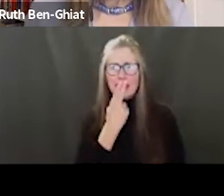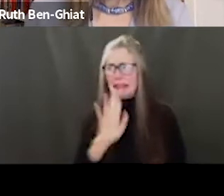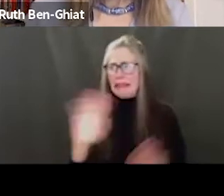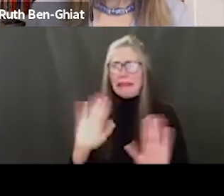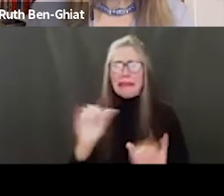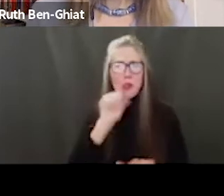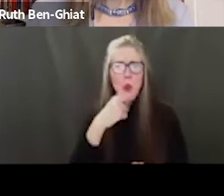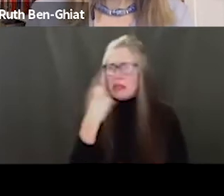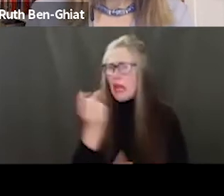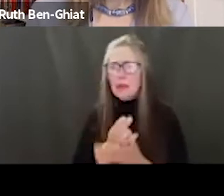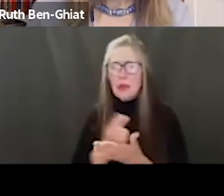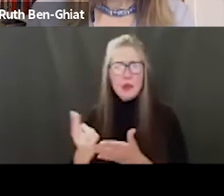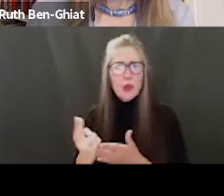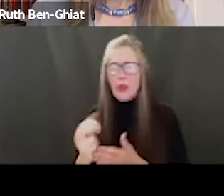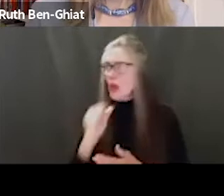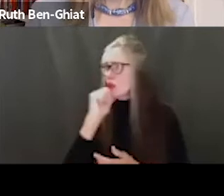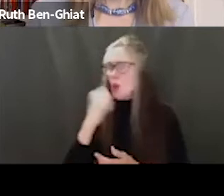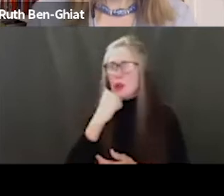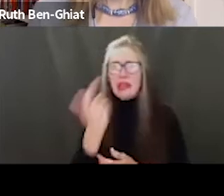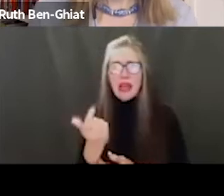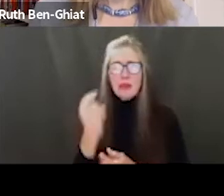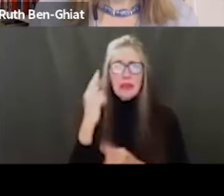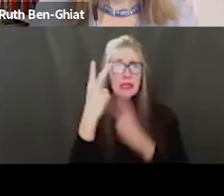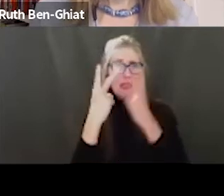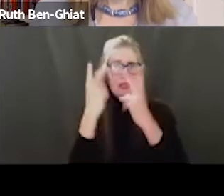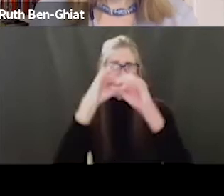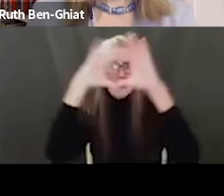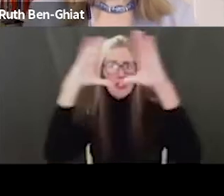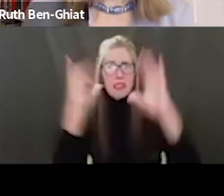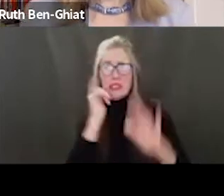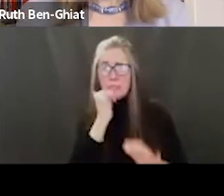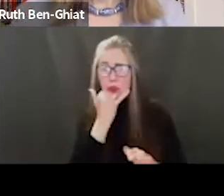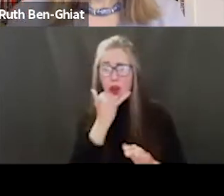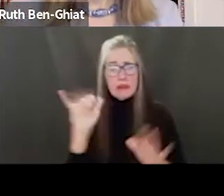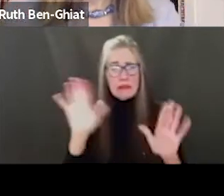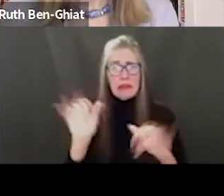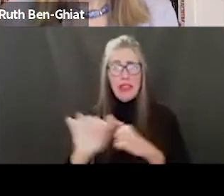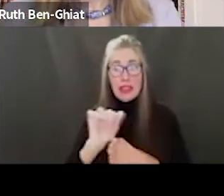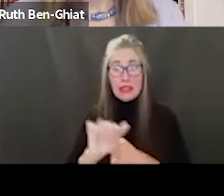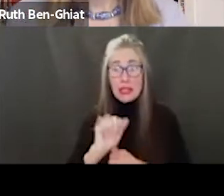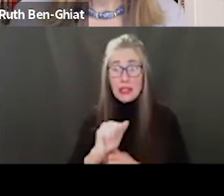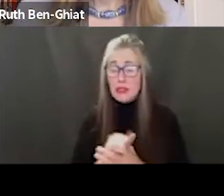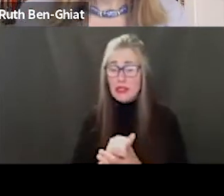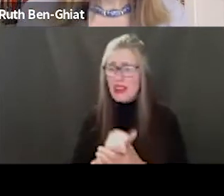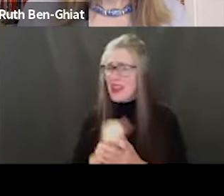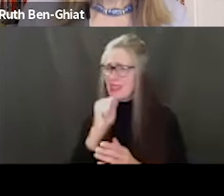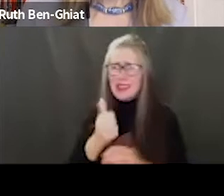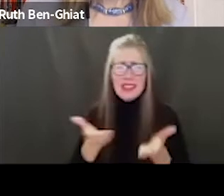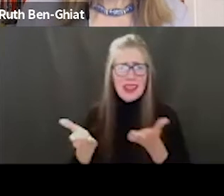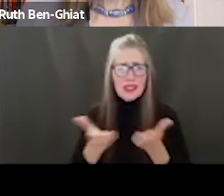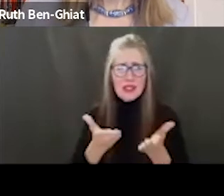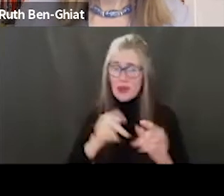who have worked for Gaddafi, Erdogan, Trump, and many others. Now, of course, none of this serves the authoritarian